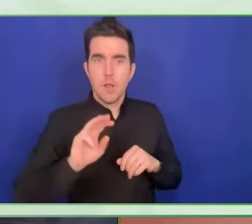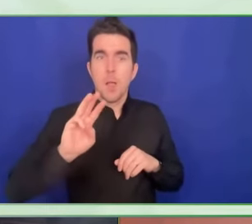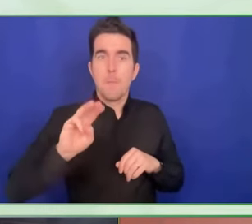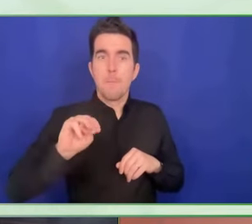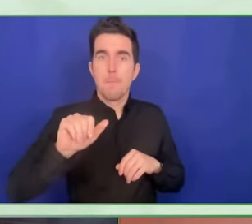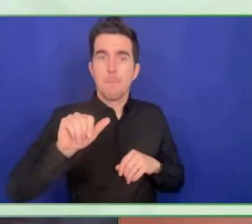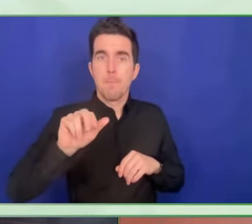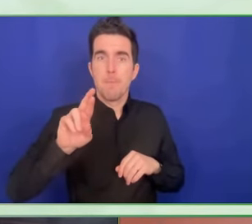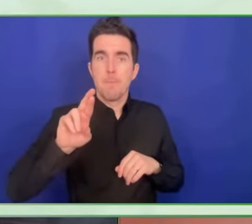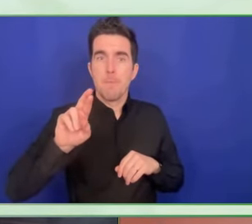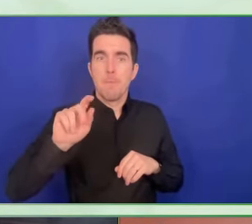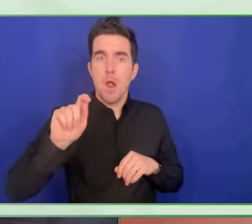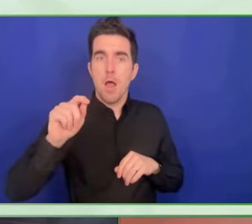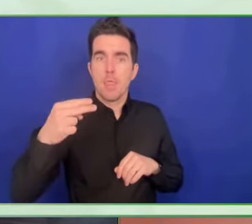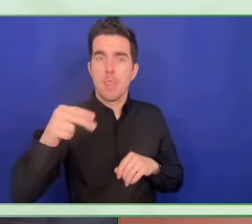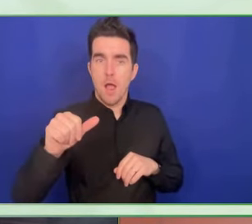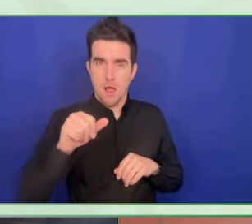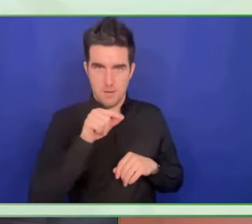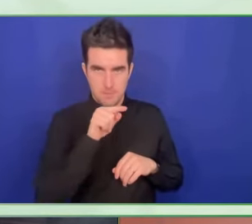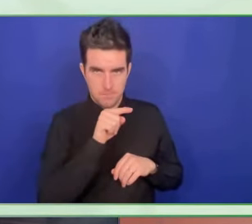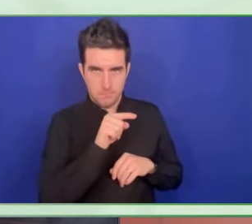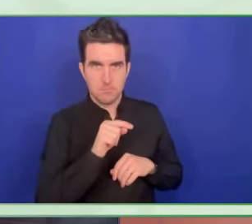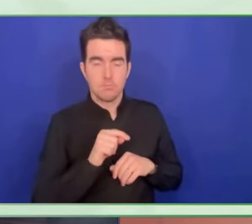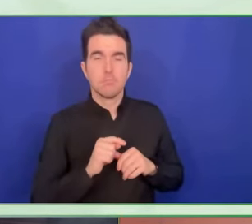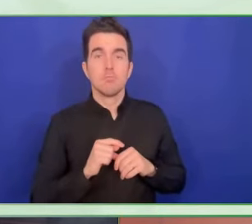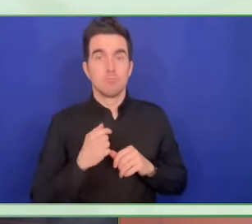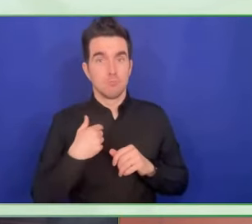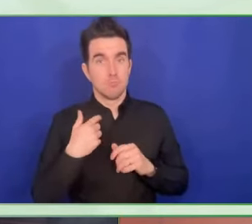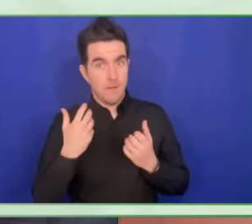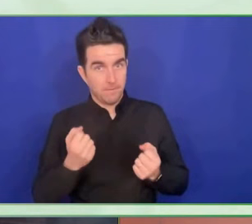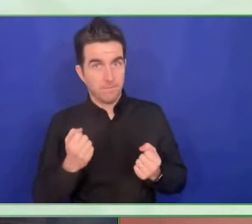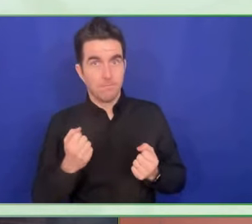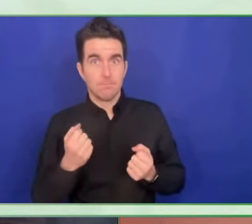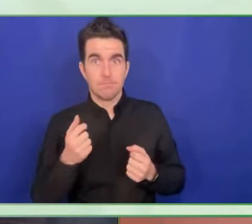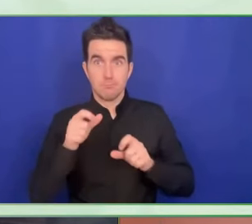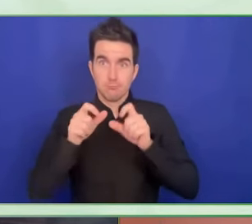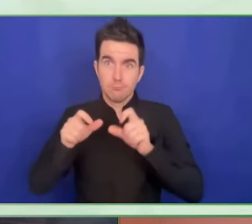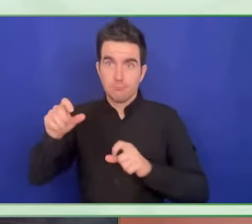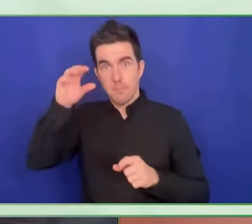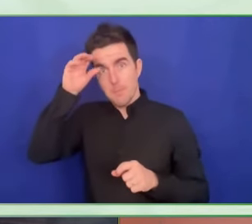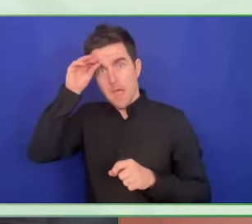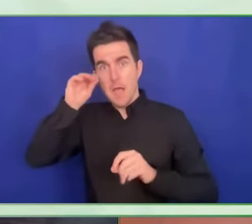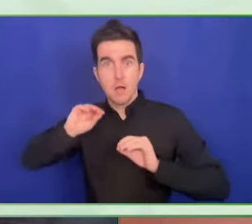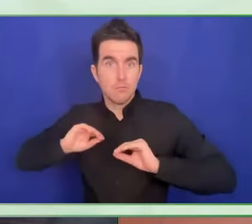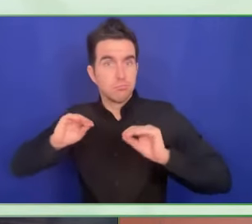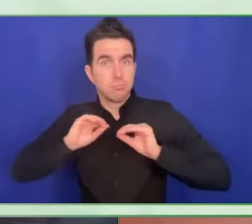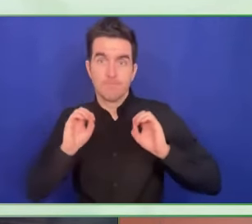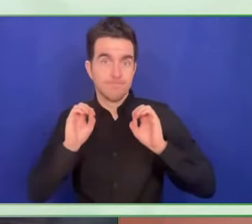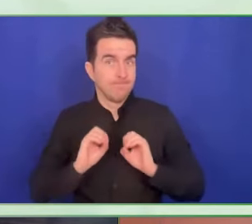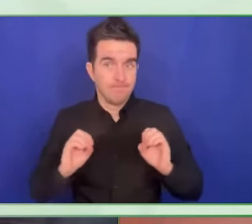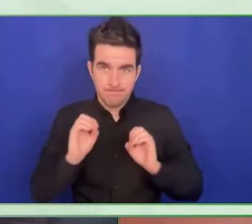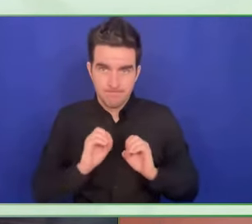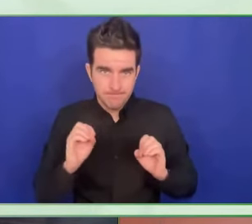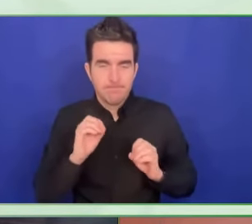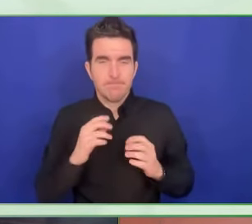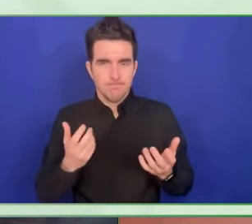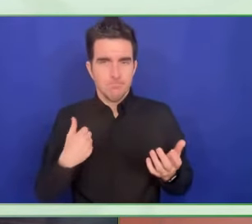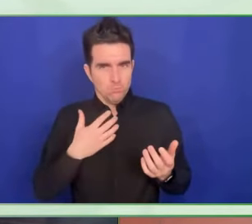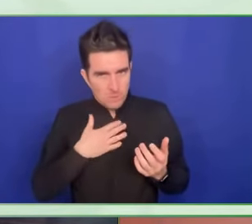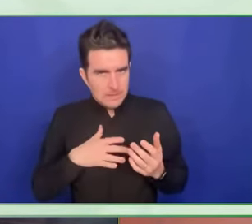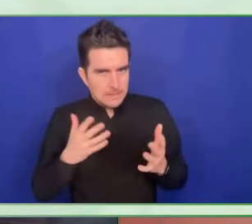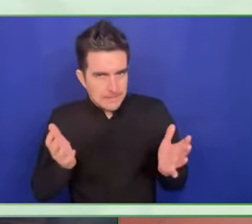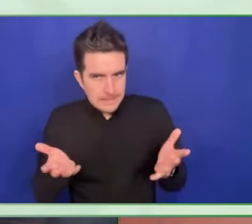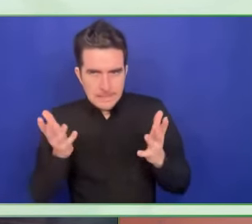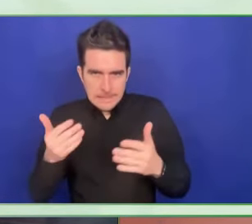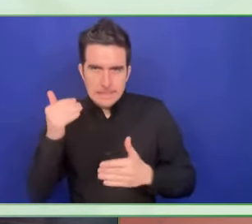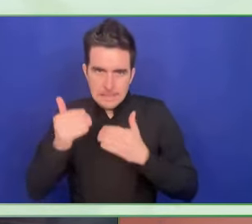Singapore. But we have the opposite problem that anyone that's been trained in this area is female in Singapore. So it is definitely an area that we need to